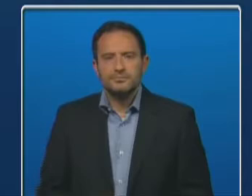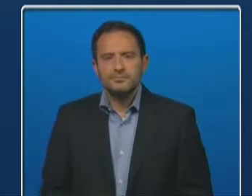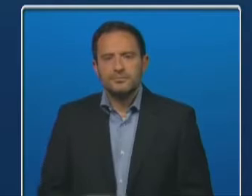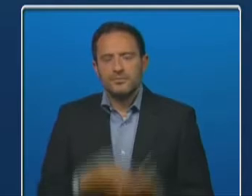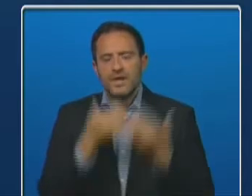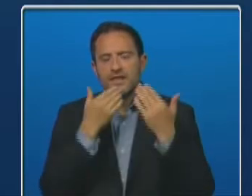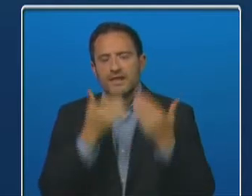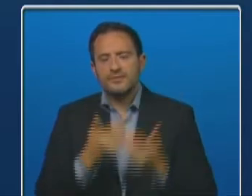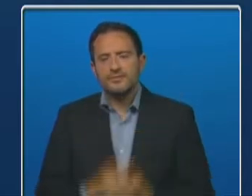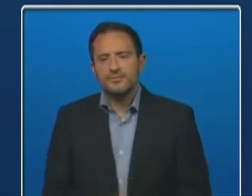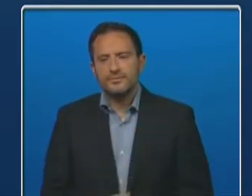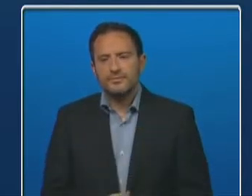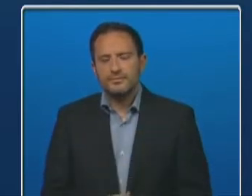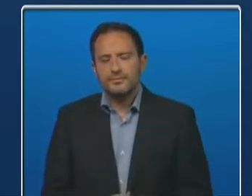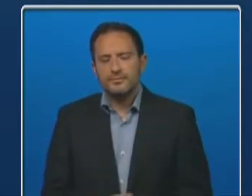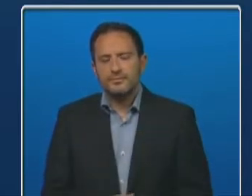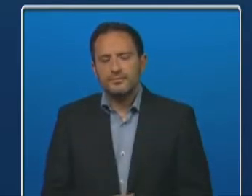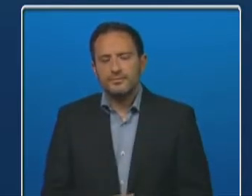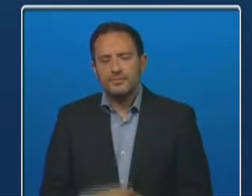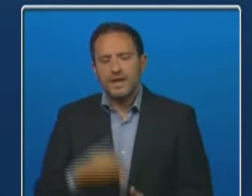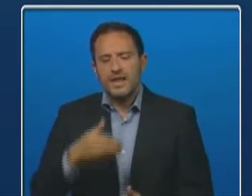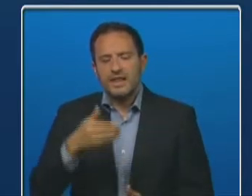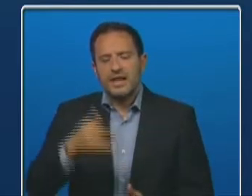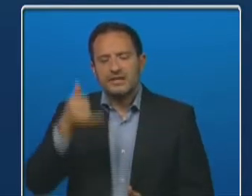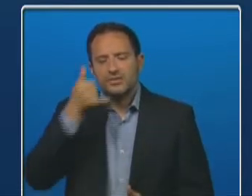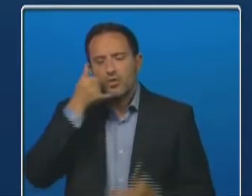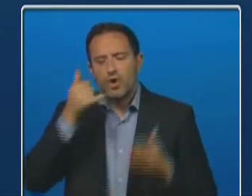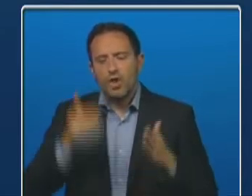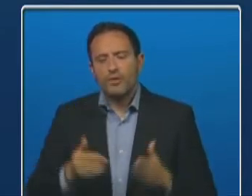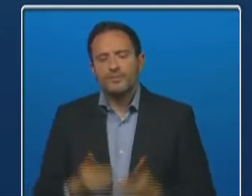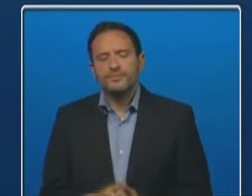Thank you for that. Operator, you have our next caller.